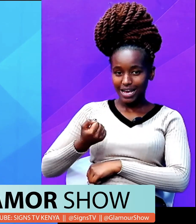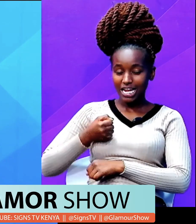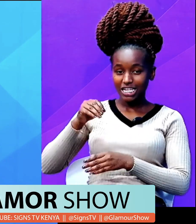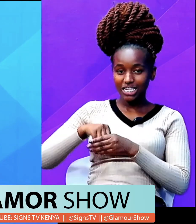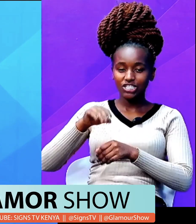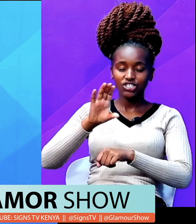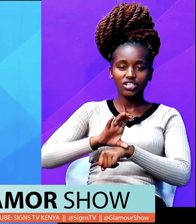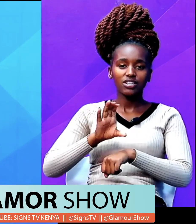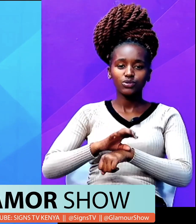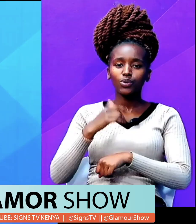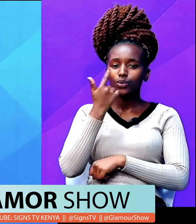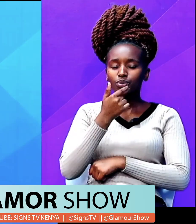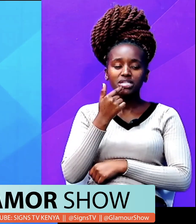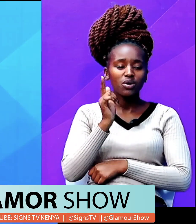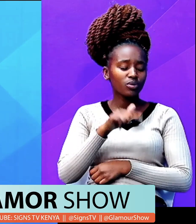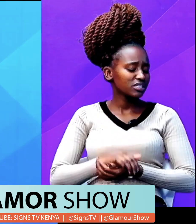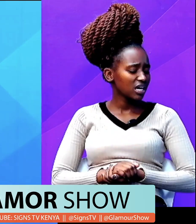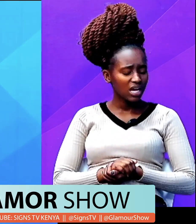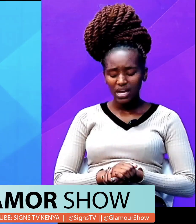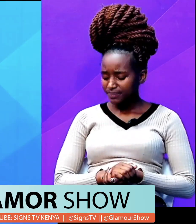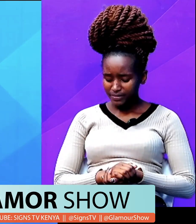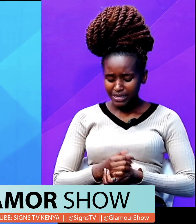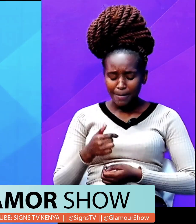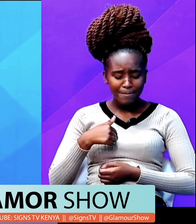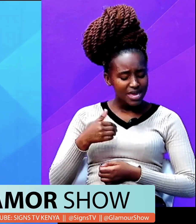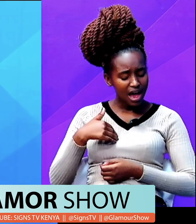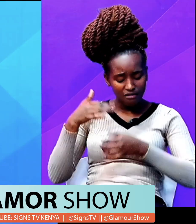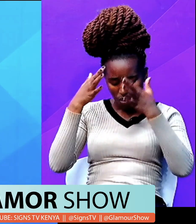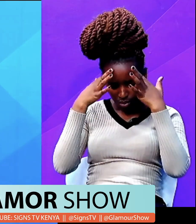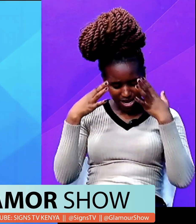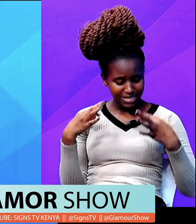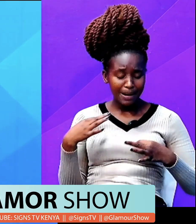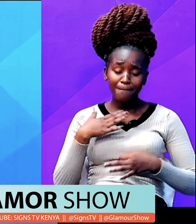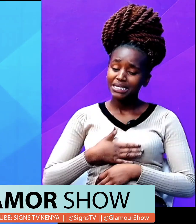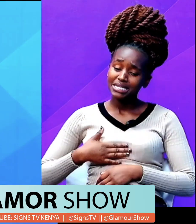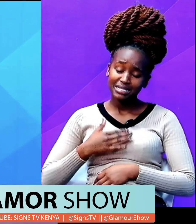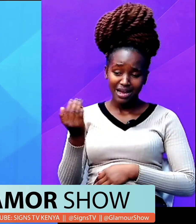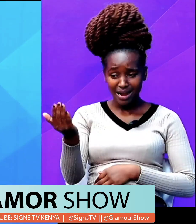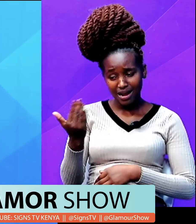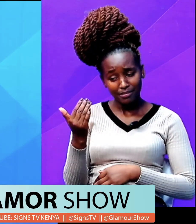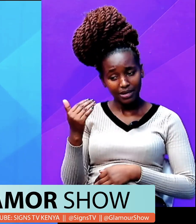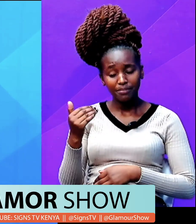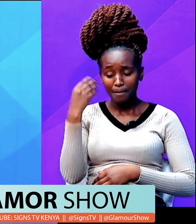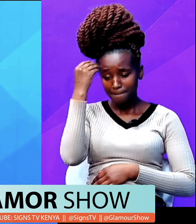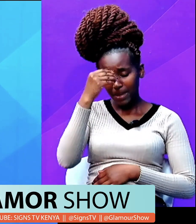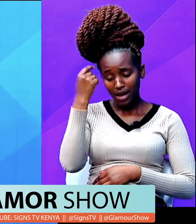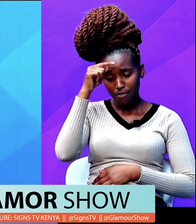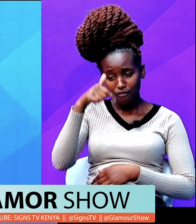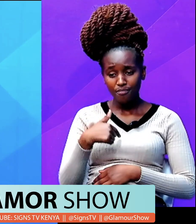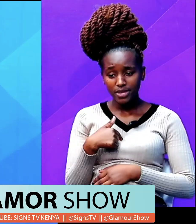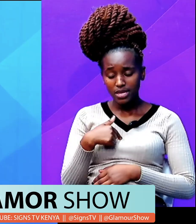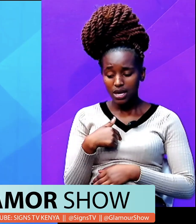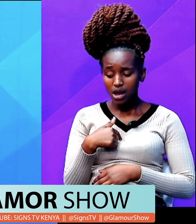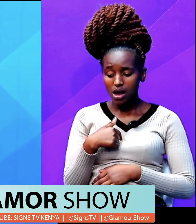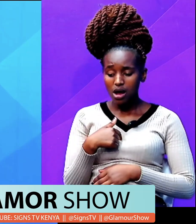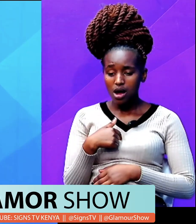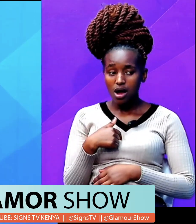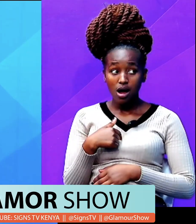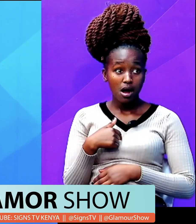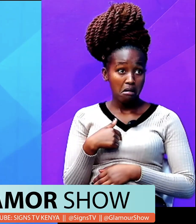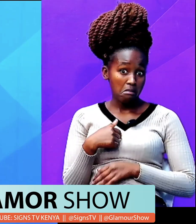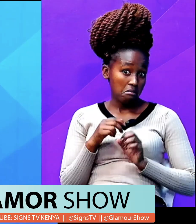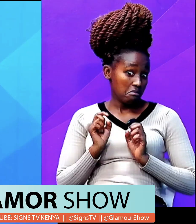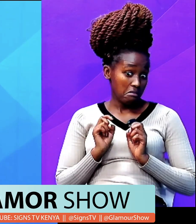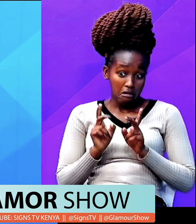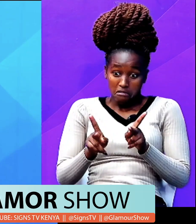she's like, "Oh, Caren, I'm having a wedding on this date. Could you please be my makeup artist on that day?" And